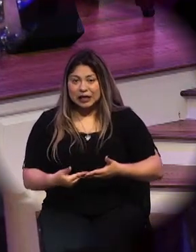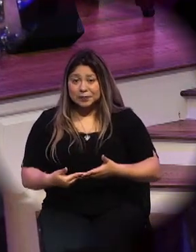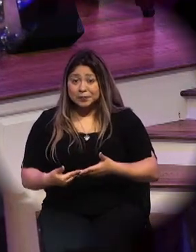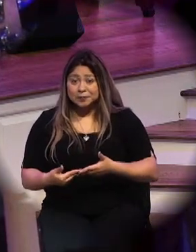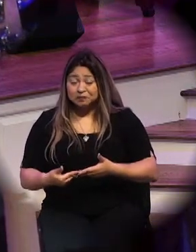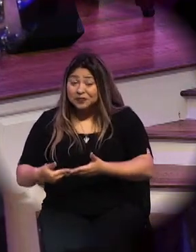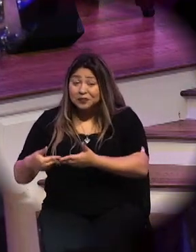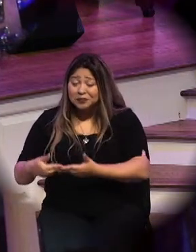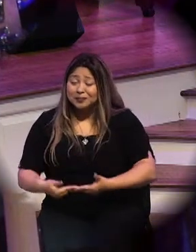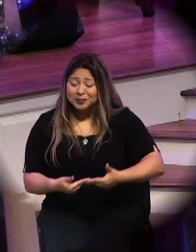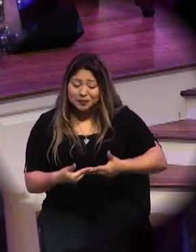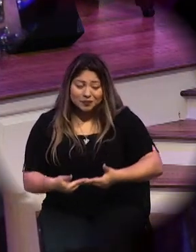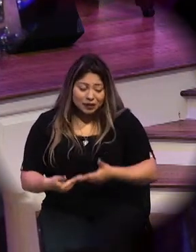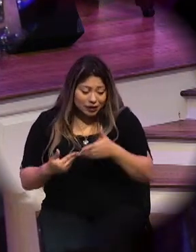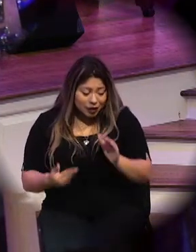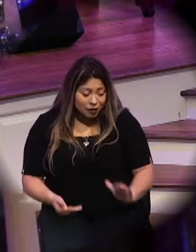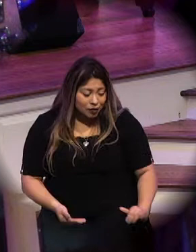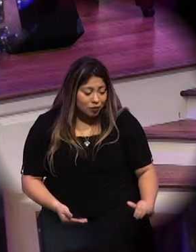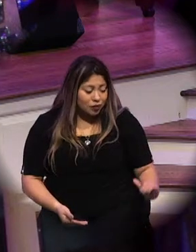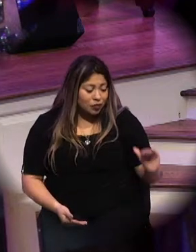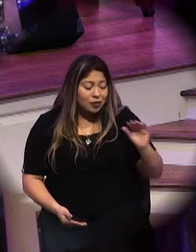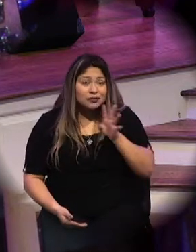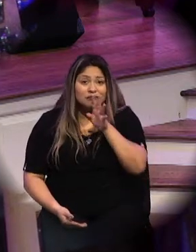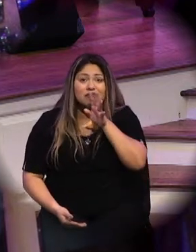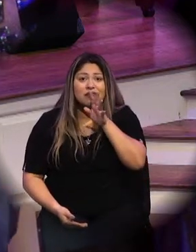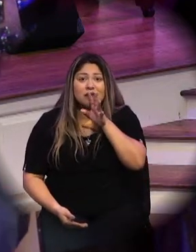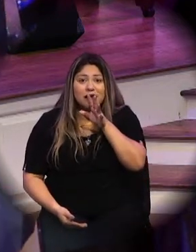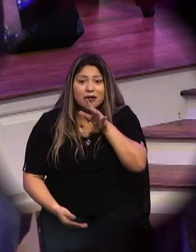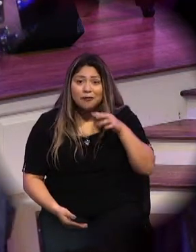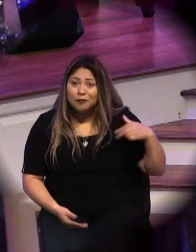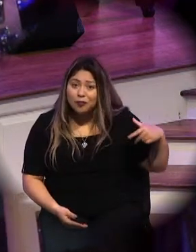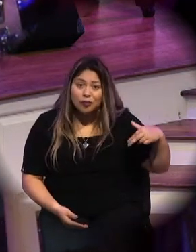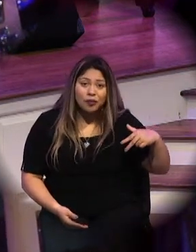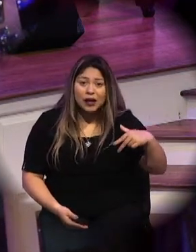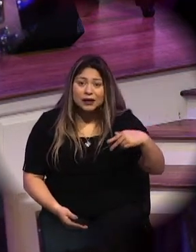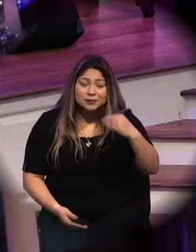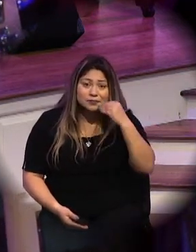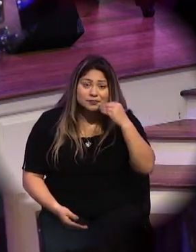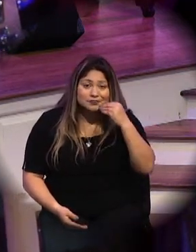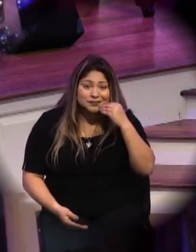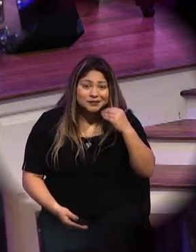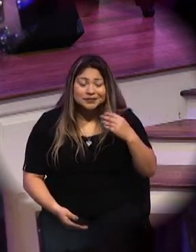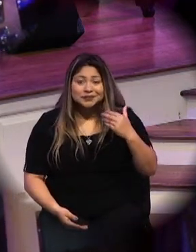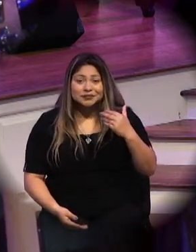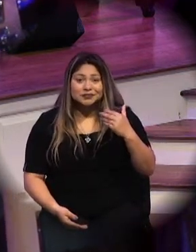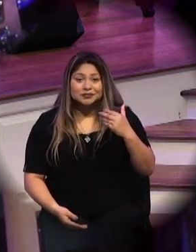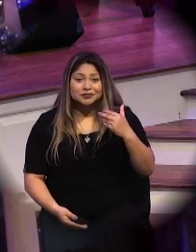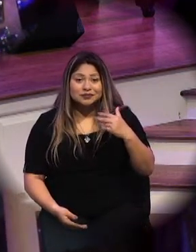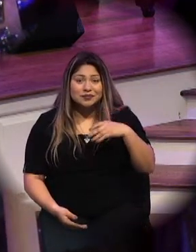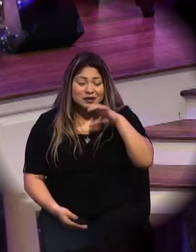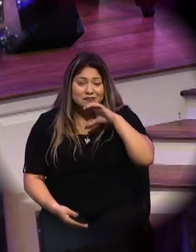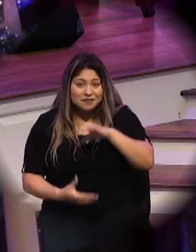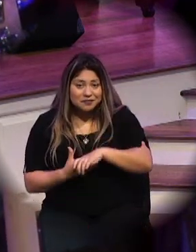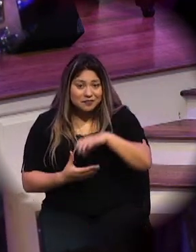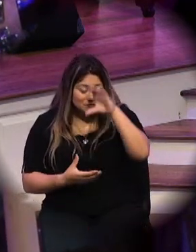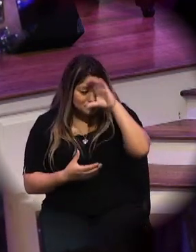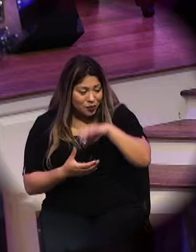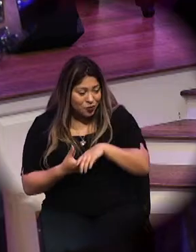walk and to eat, taught all those things by a man and his wife, and would grow up to teach